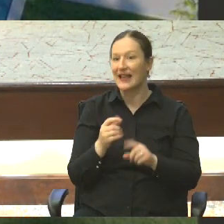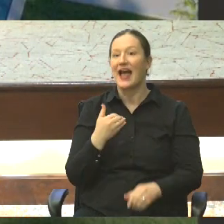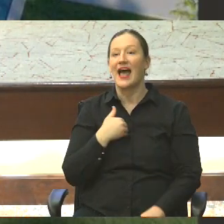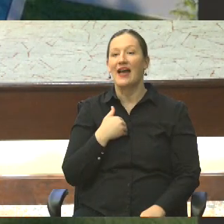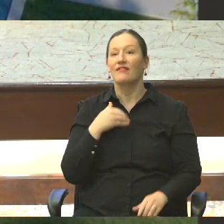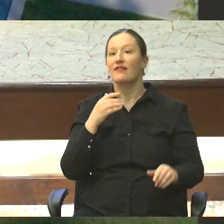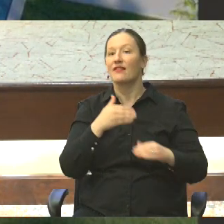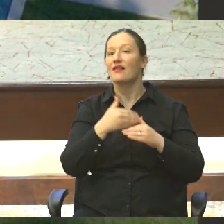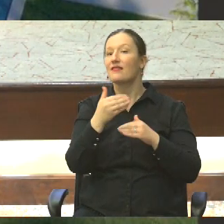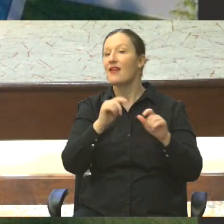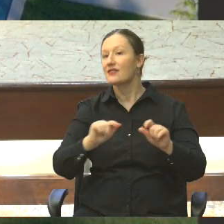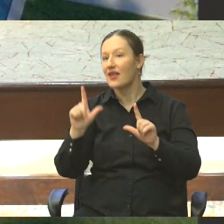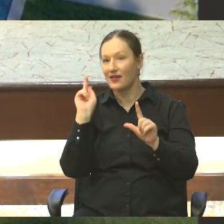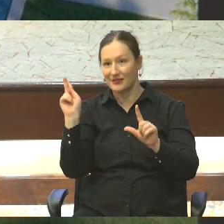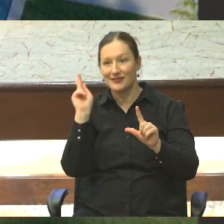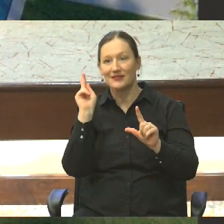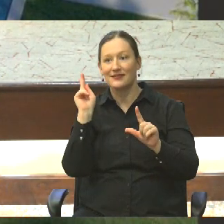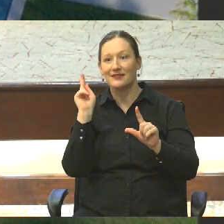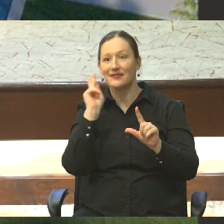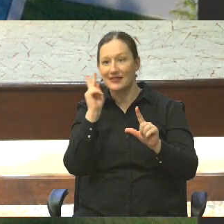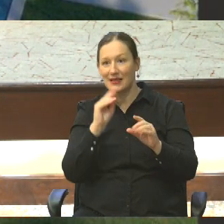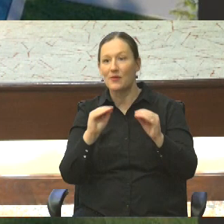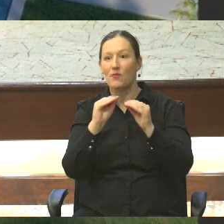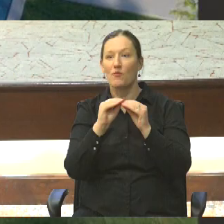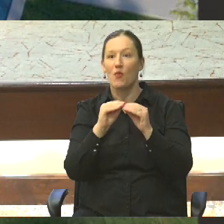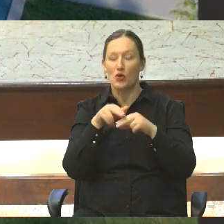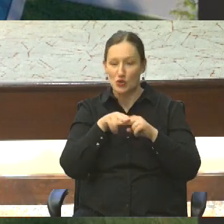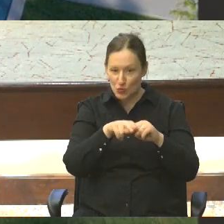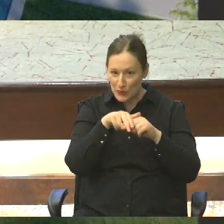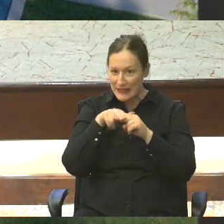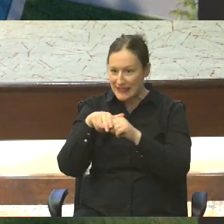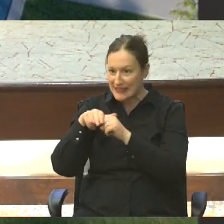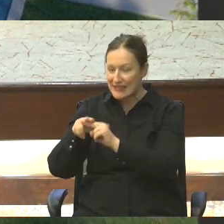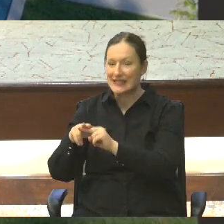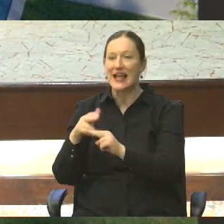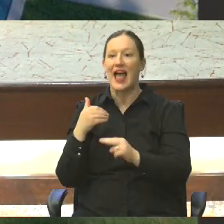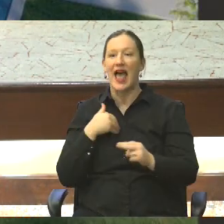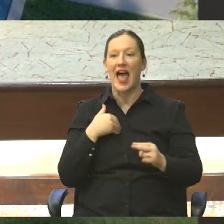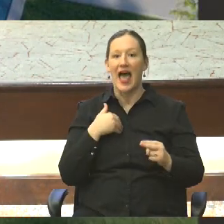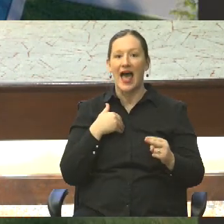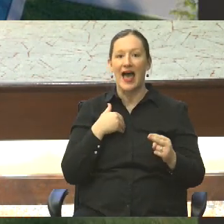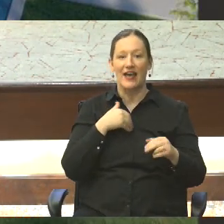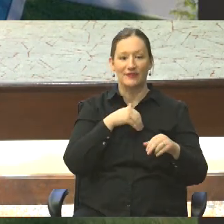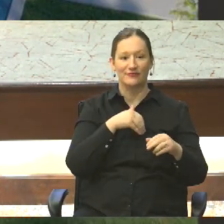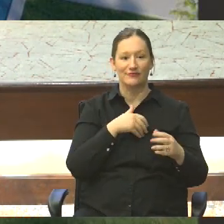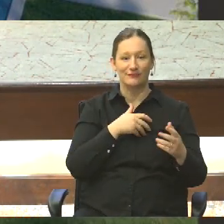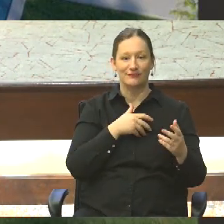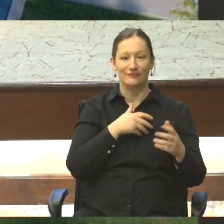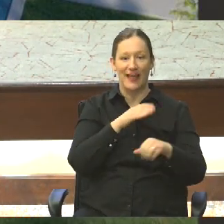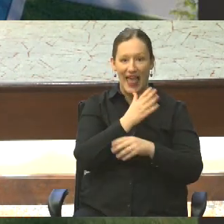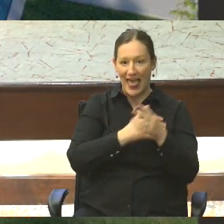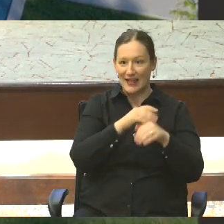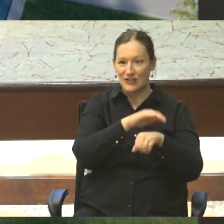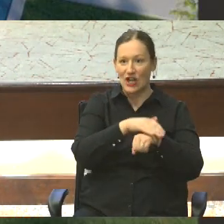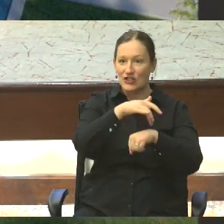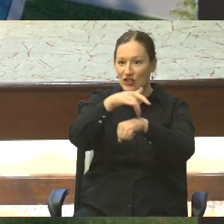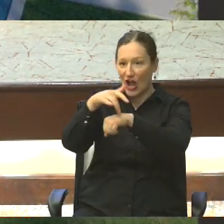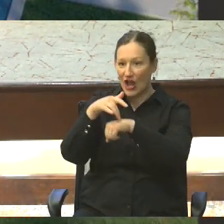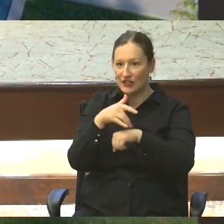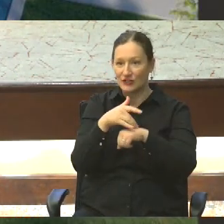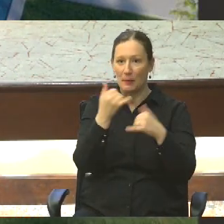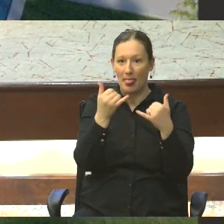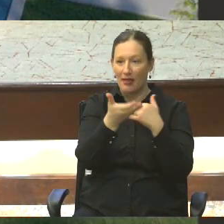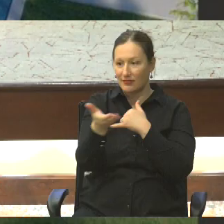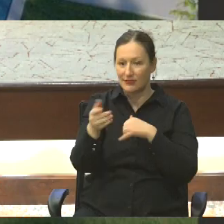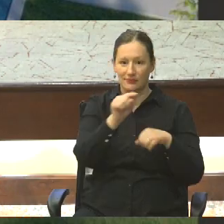slide and we'll see even more of the swing set, some interactive touch features on the left-hand side. And as I've